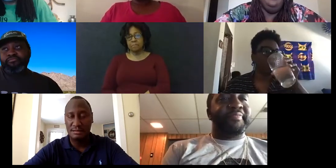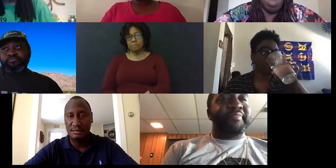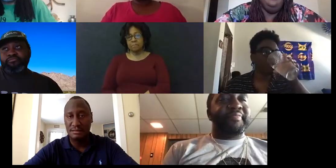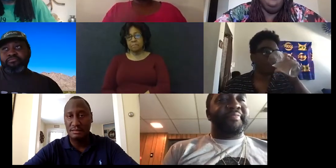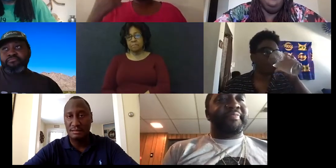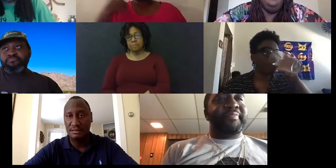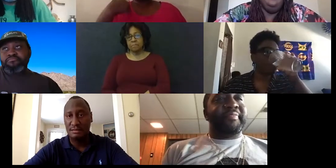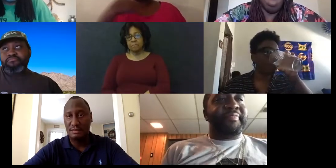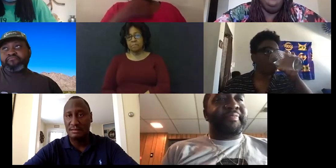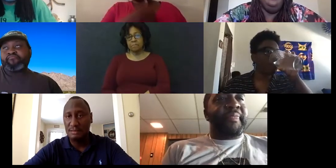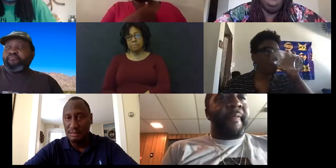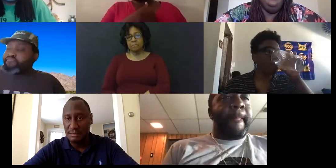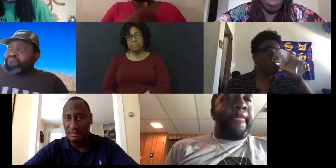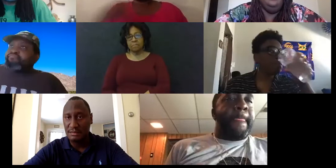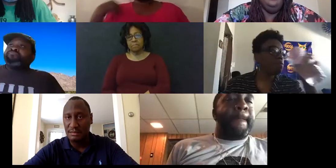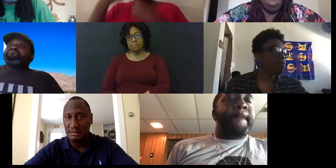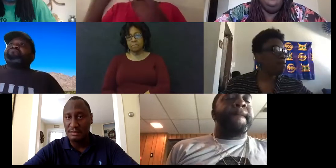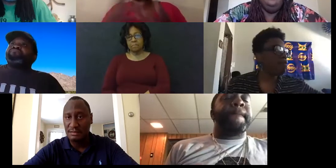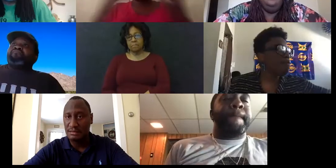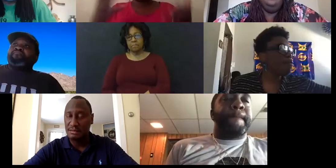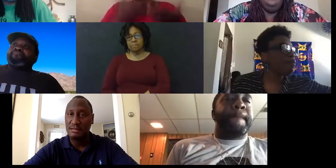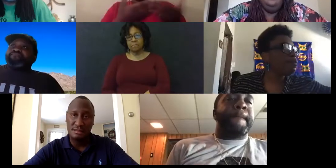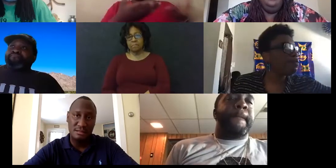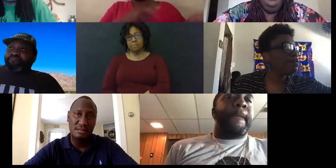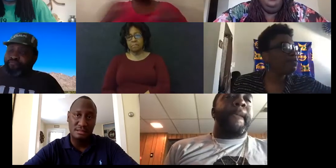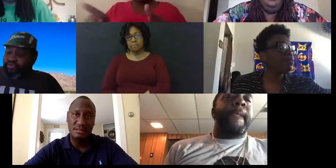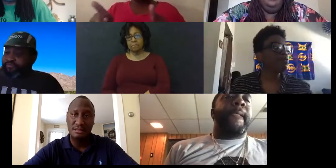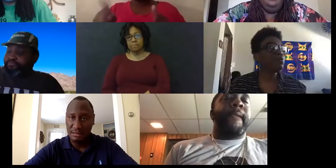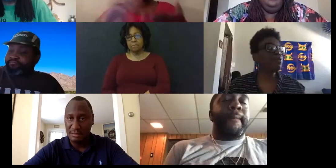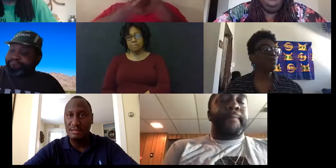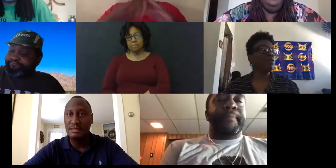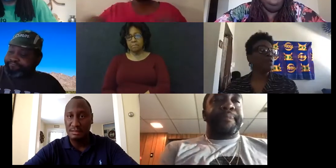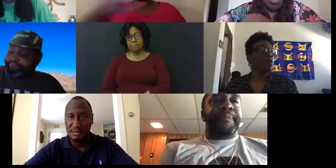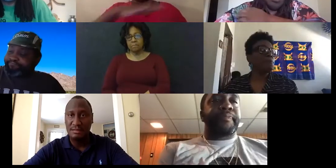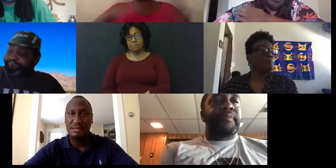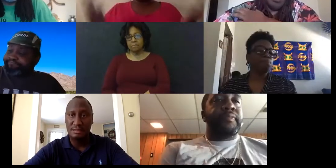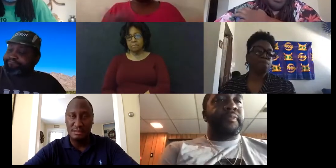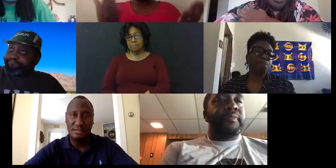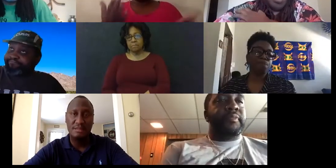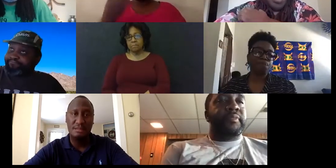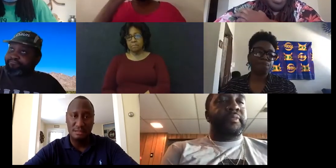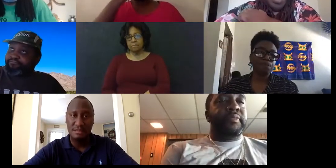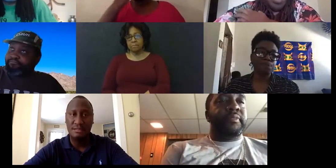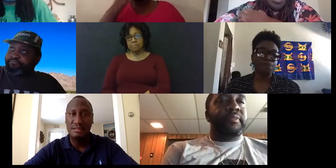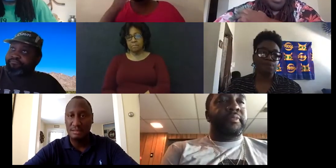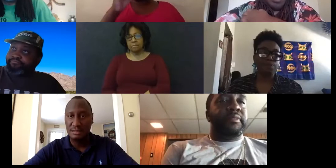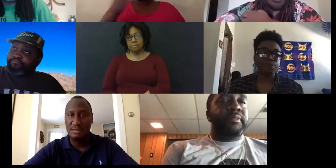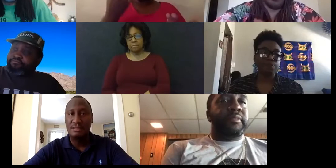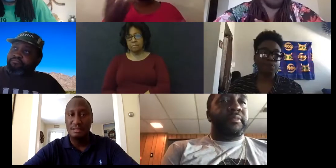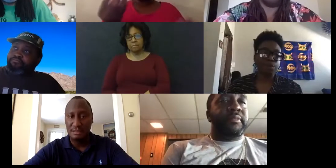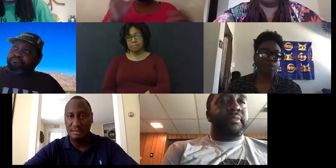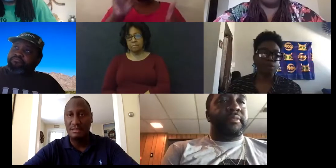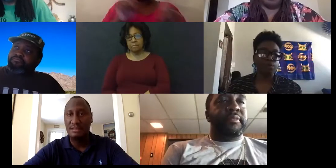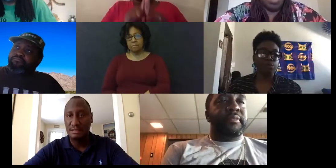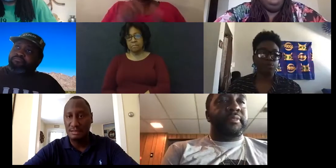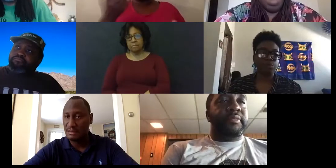We've had a lot of things that's happened in our community recently, and really not recently, but